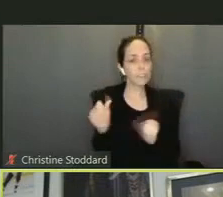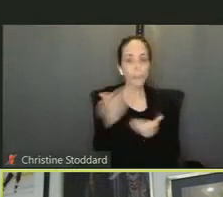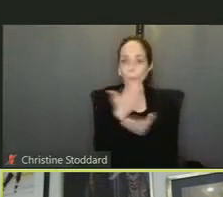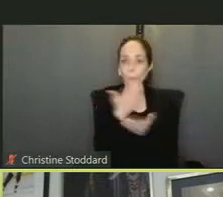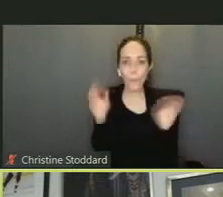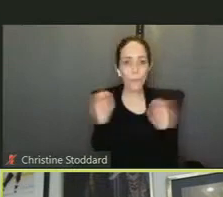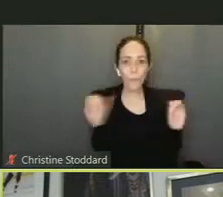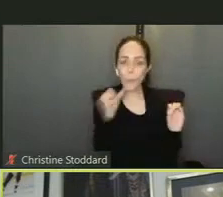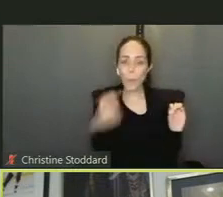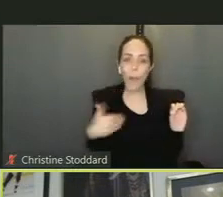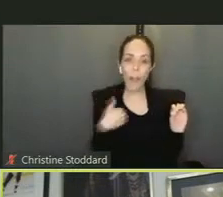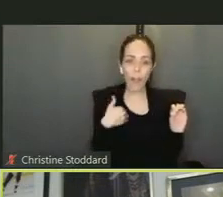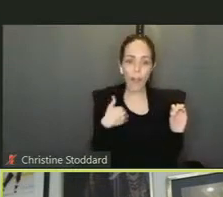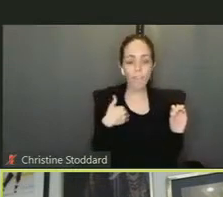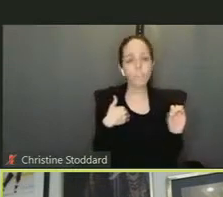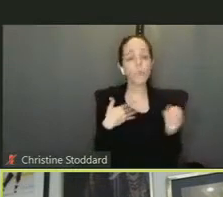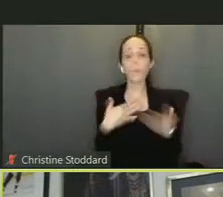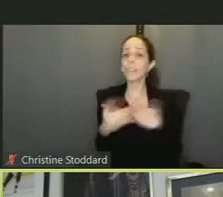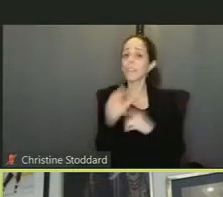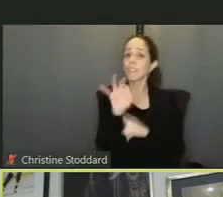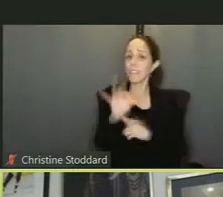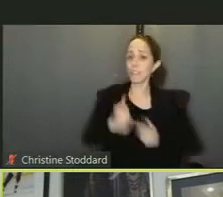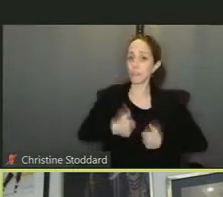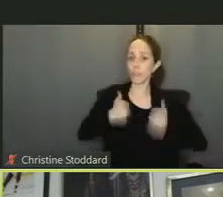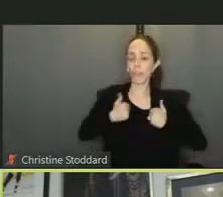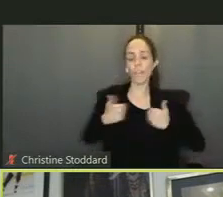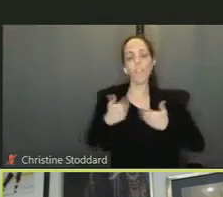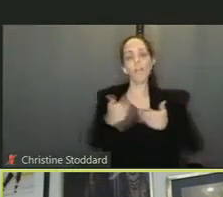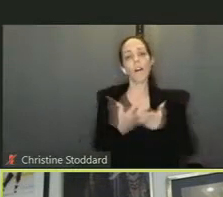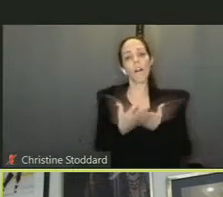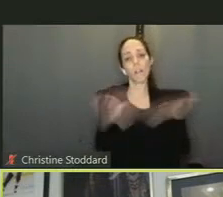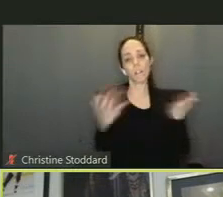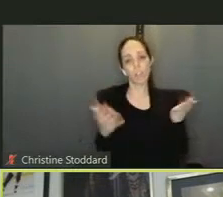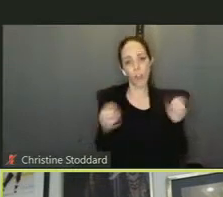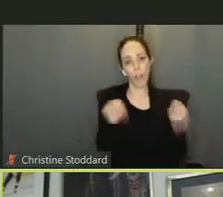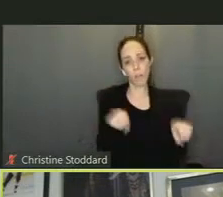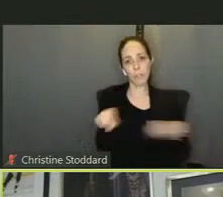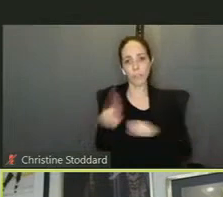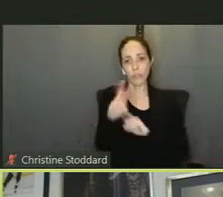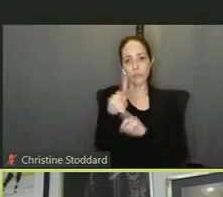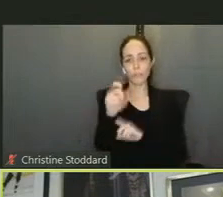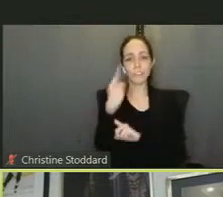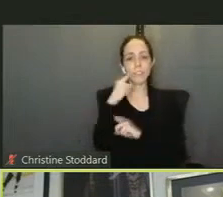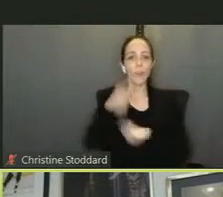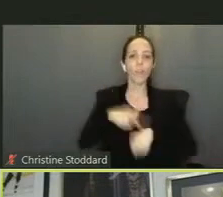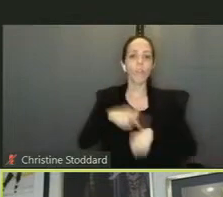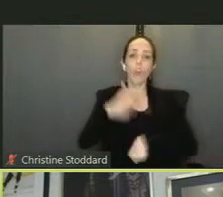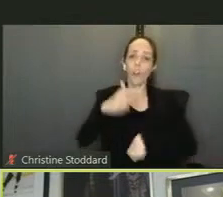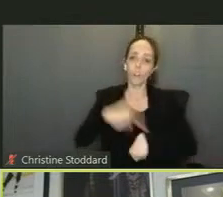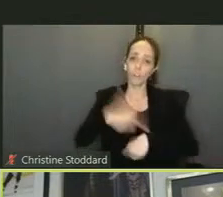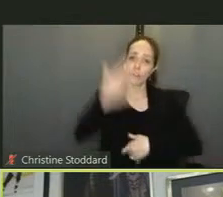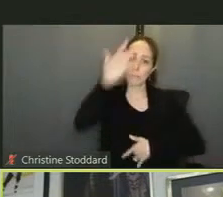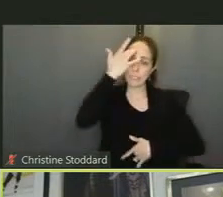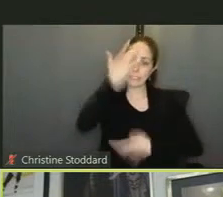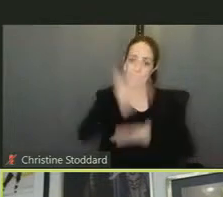survive, there are a lot of potential risks for long-term effects. And myth number 5.